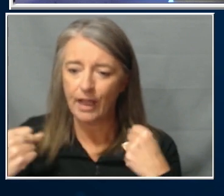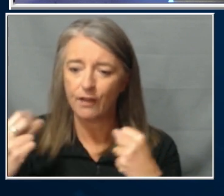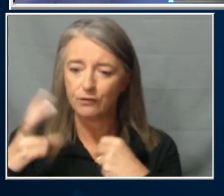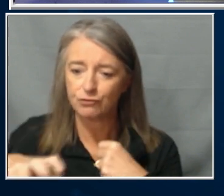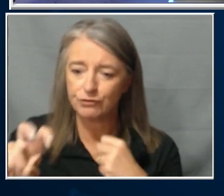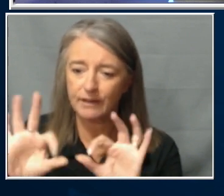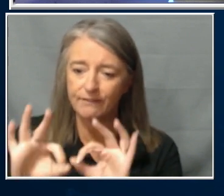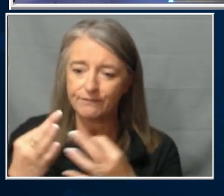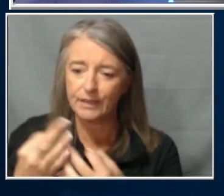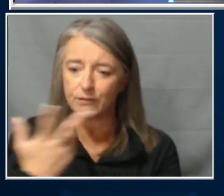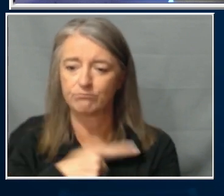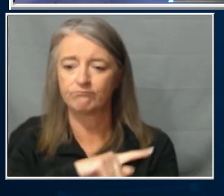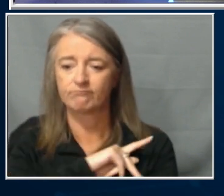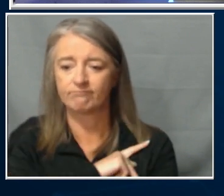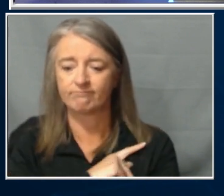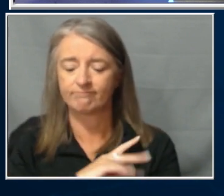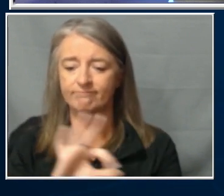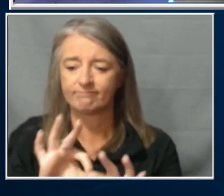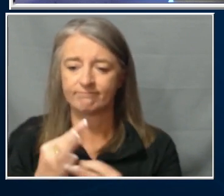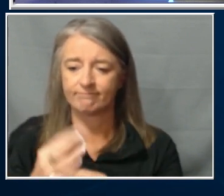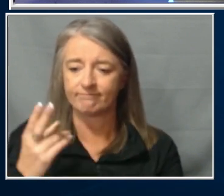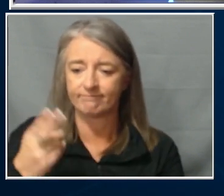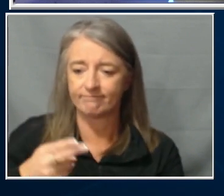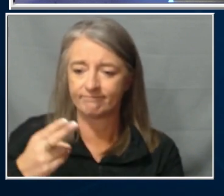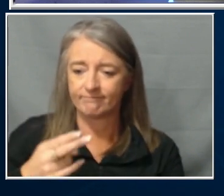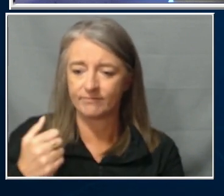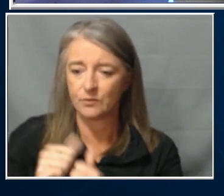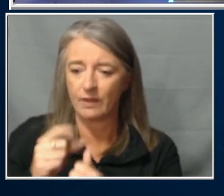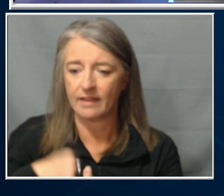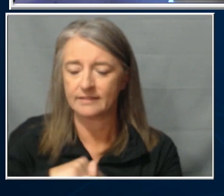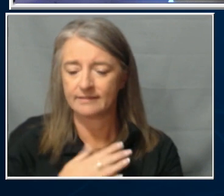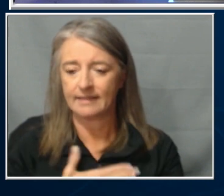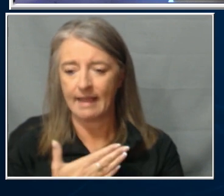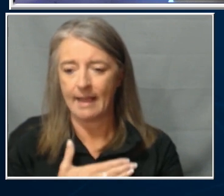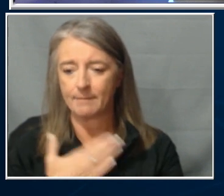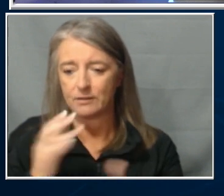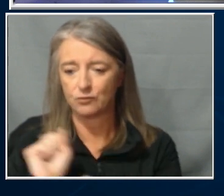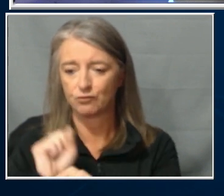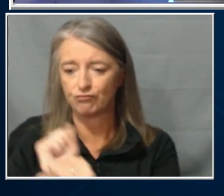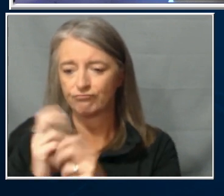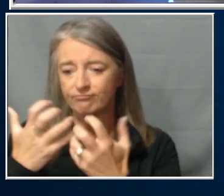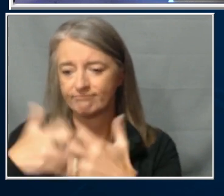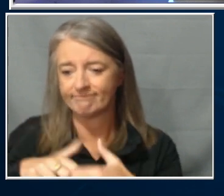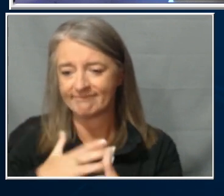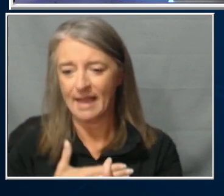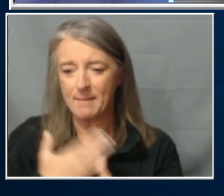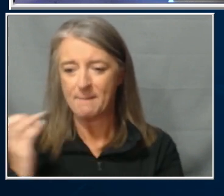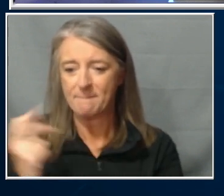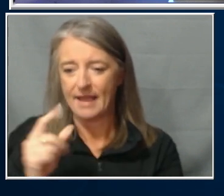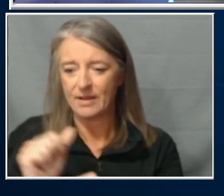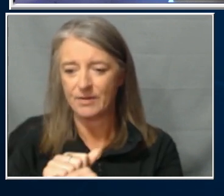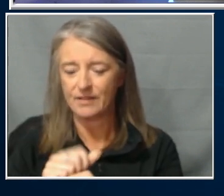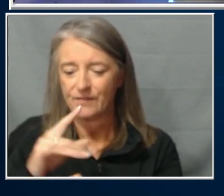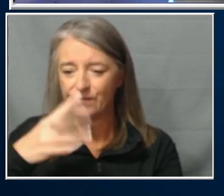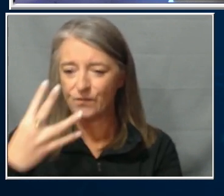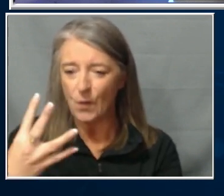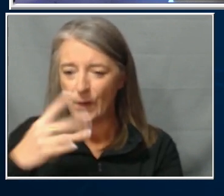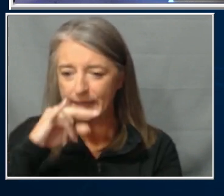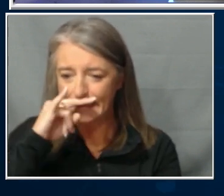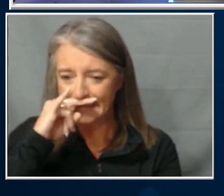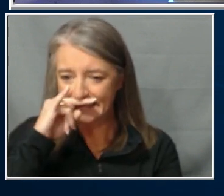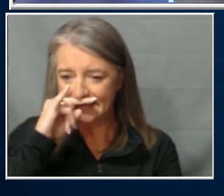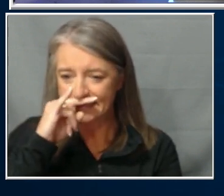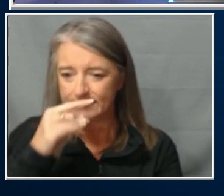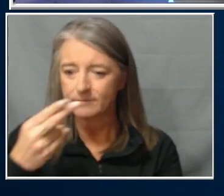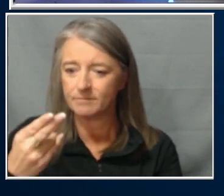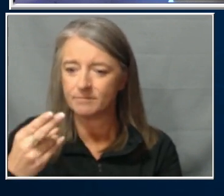your personal family history with us. And we're so glad that this has worked out. I know you're happy to be back with your 4 kids. And Heather, I